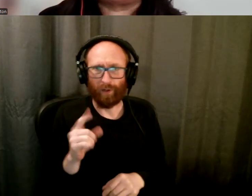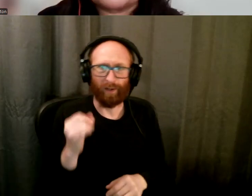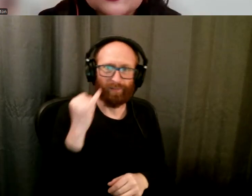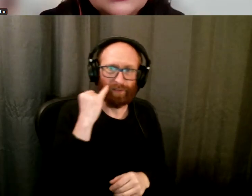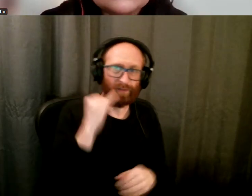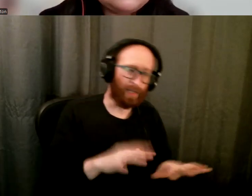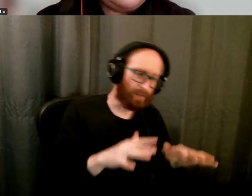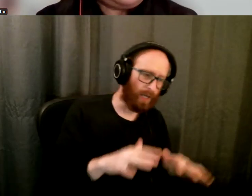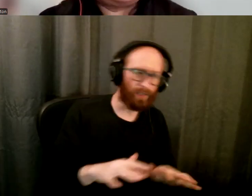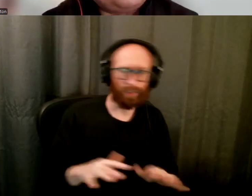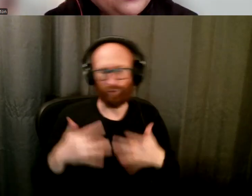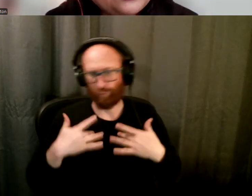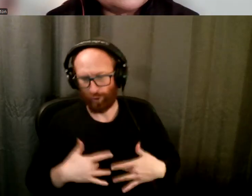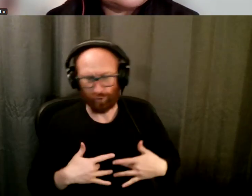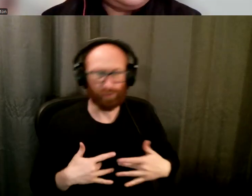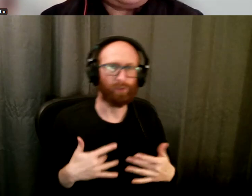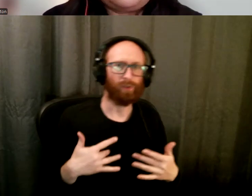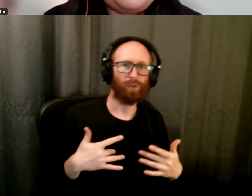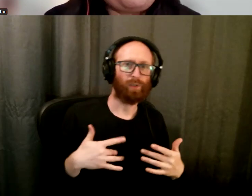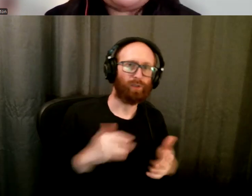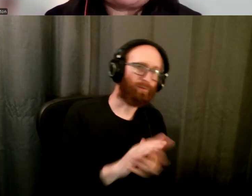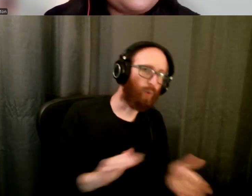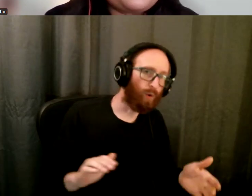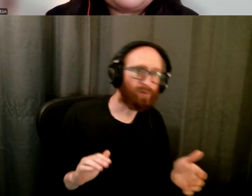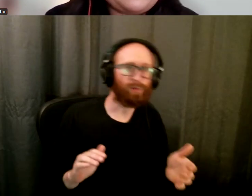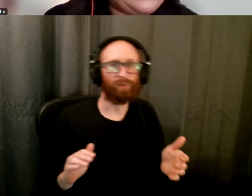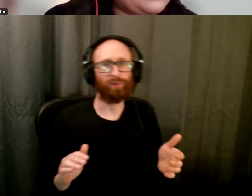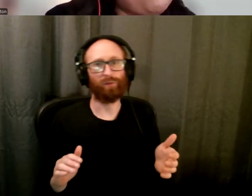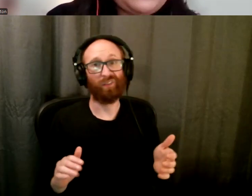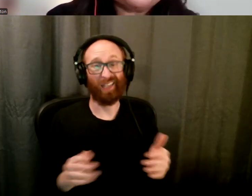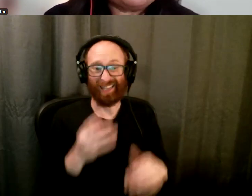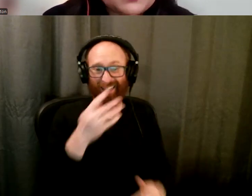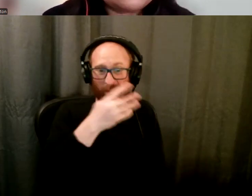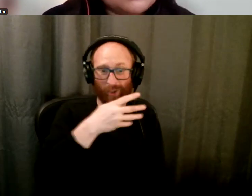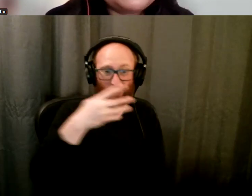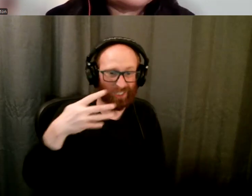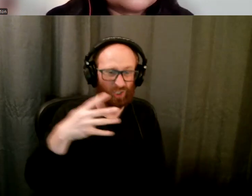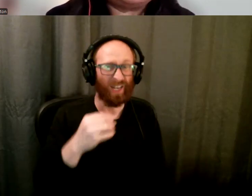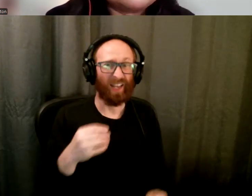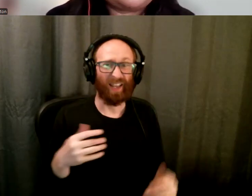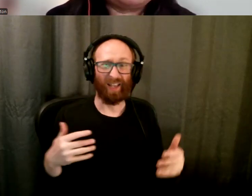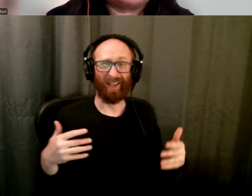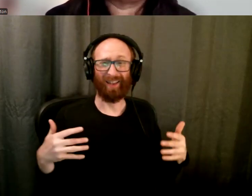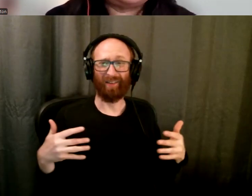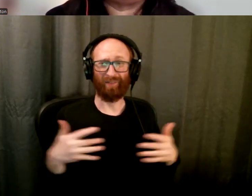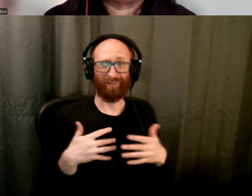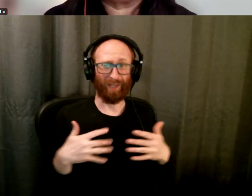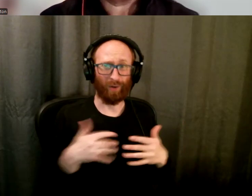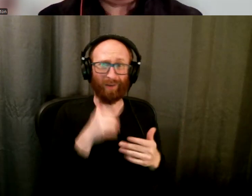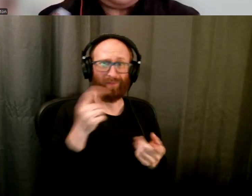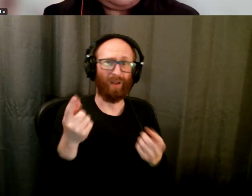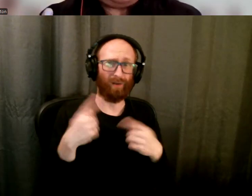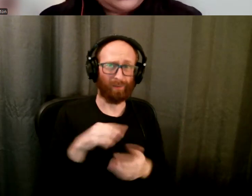it's depression, divorce, immigration, and fear of not coming to school. I want to say